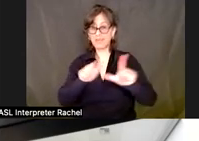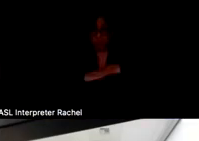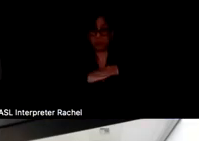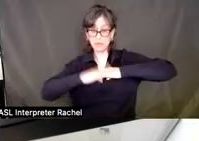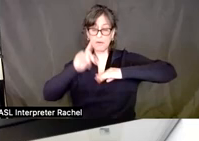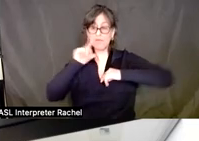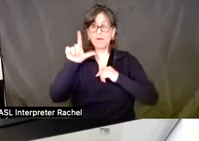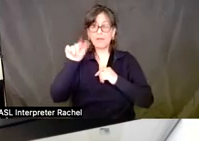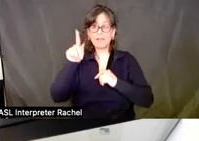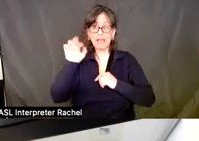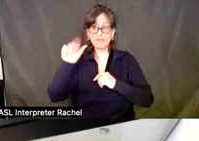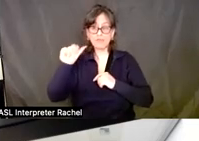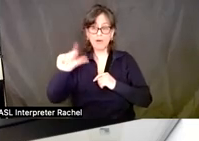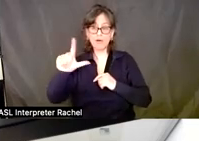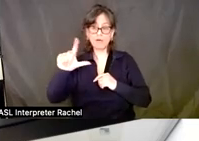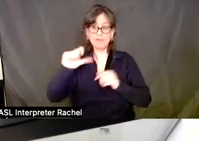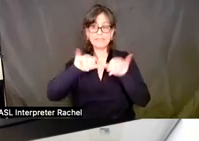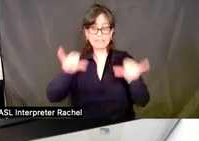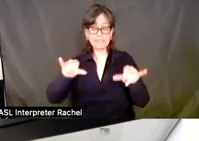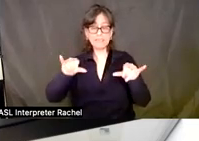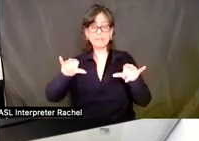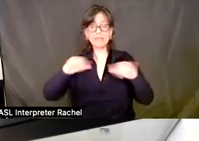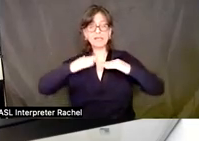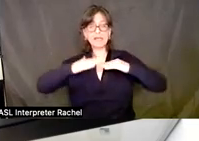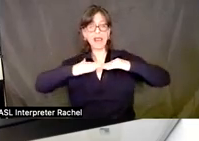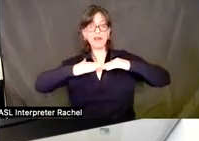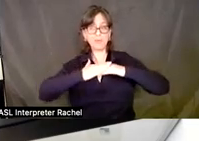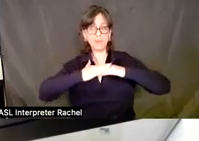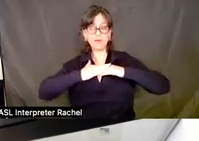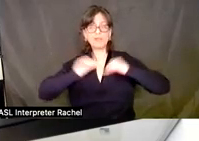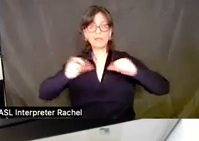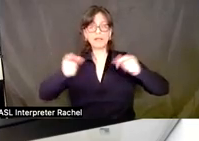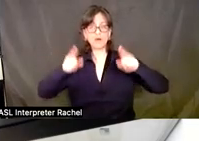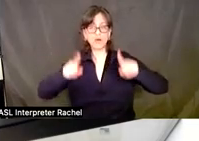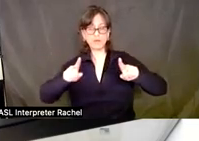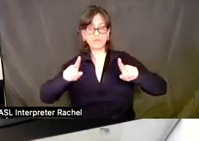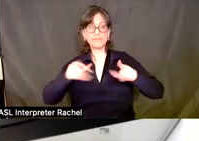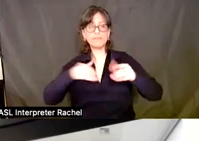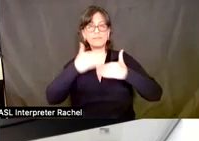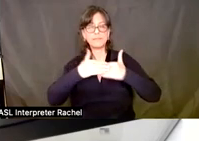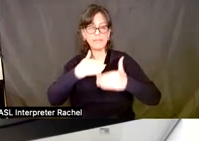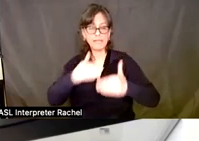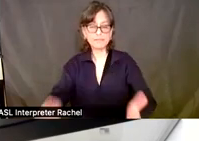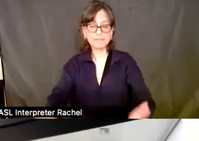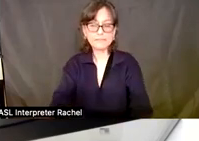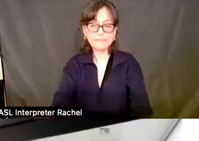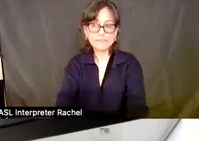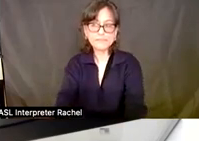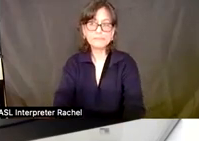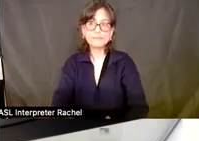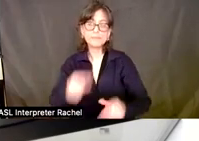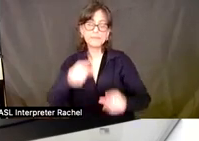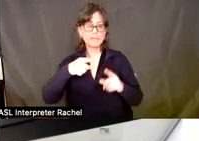lateral system, compression occurs. Next slide, please. Here's